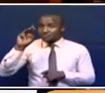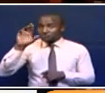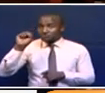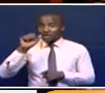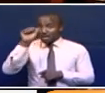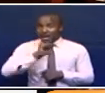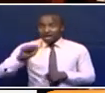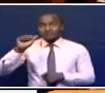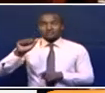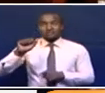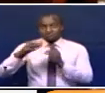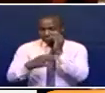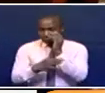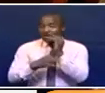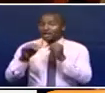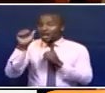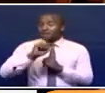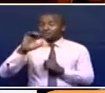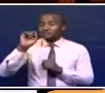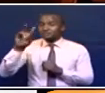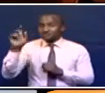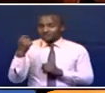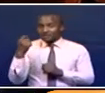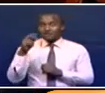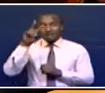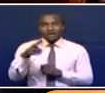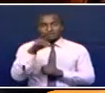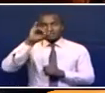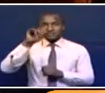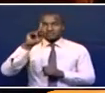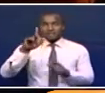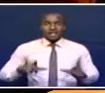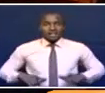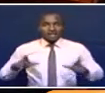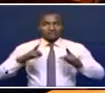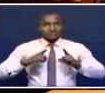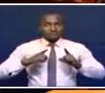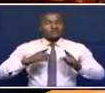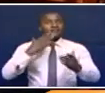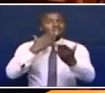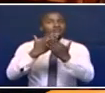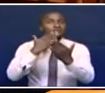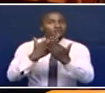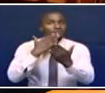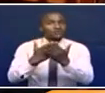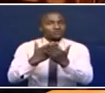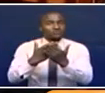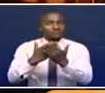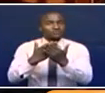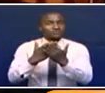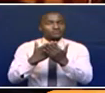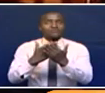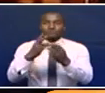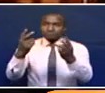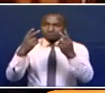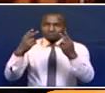Jeff, at Citizen TV Kenya. The hashtag, as always, JK Live. Thanks so much for being a part of this show. Please keep